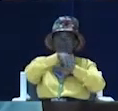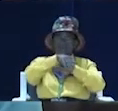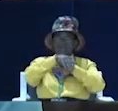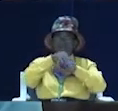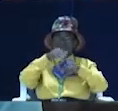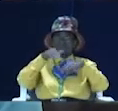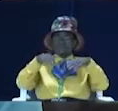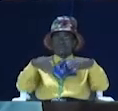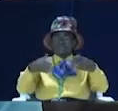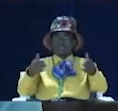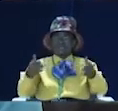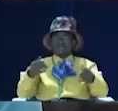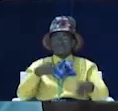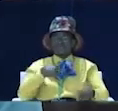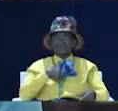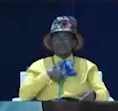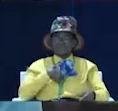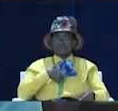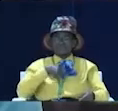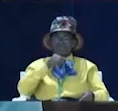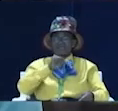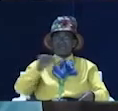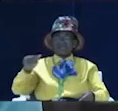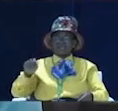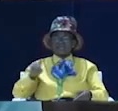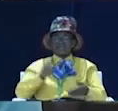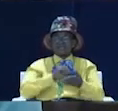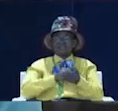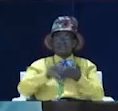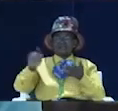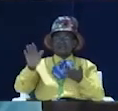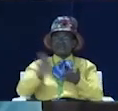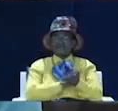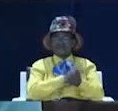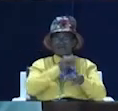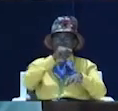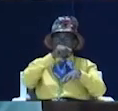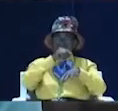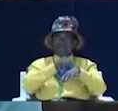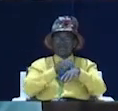Give me a divine earthquake.